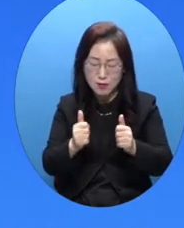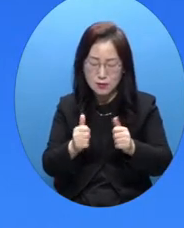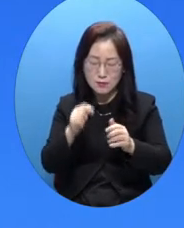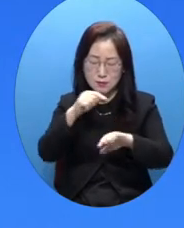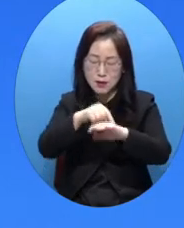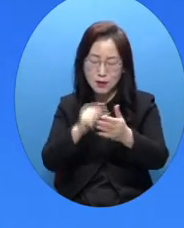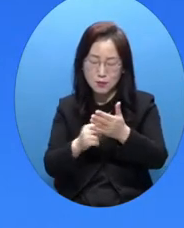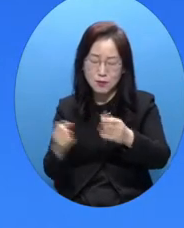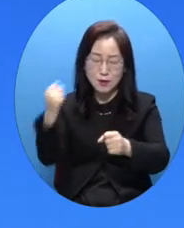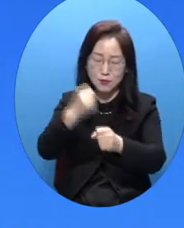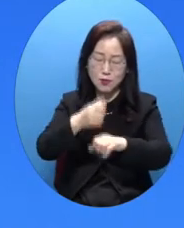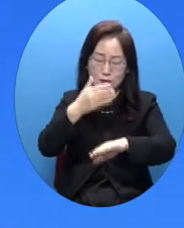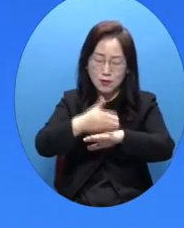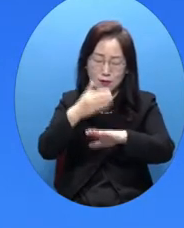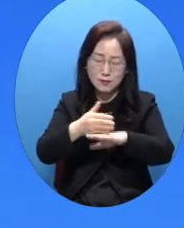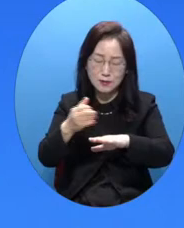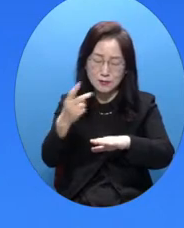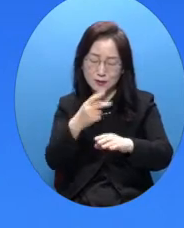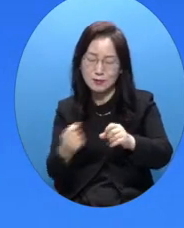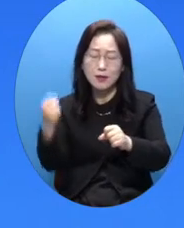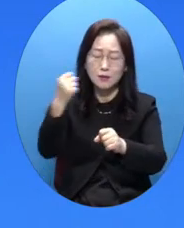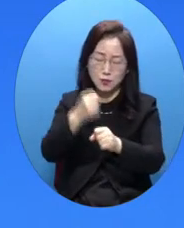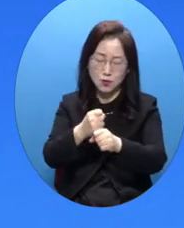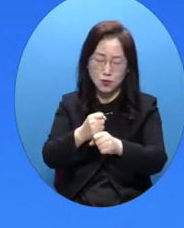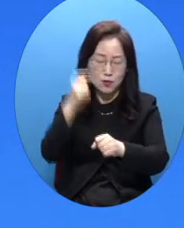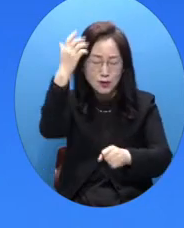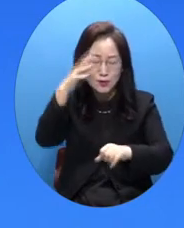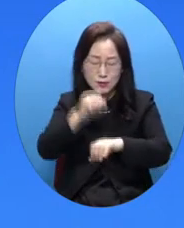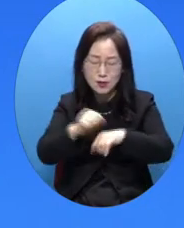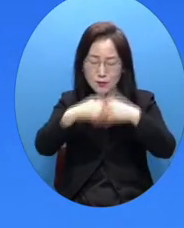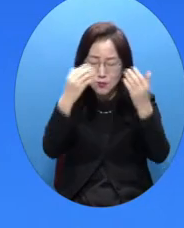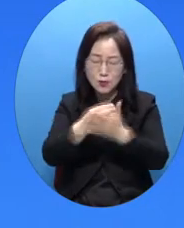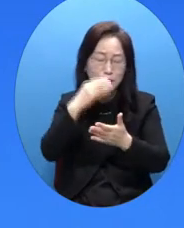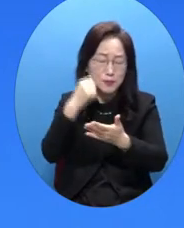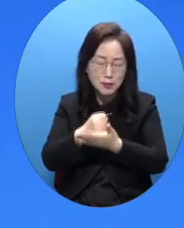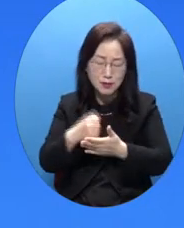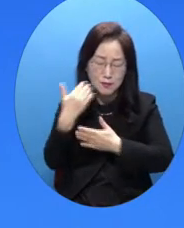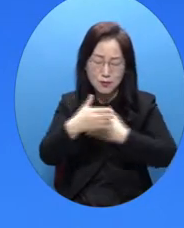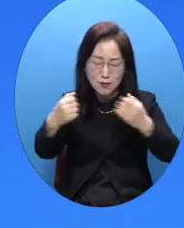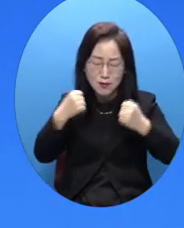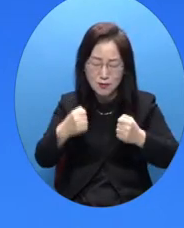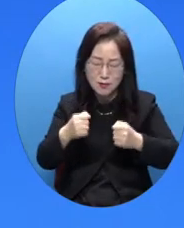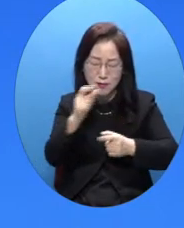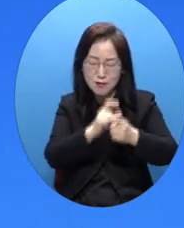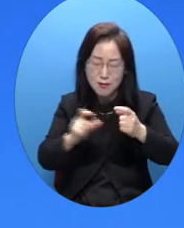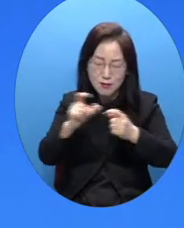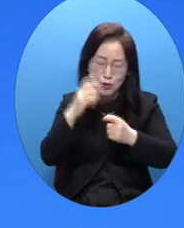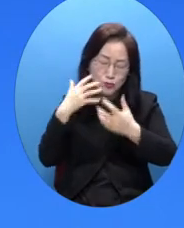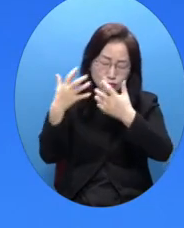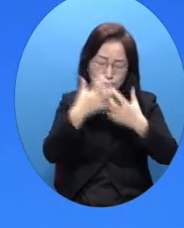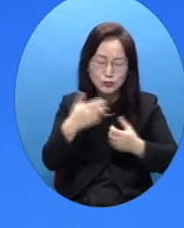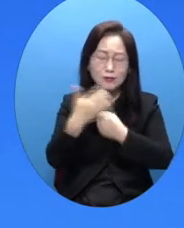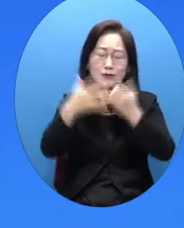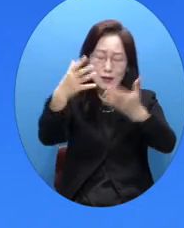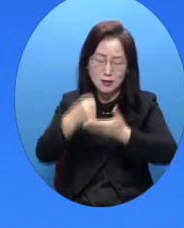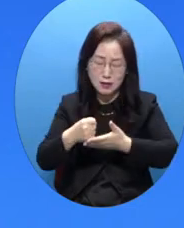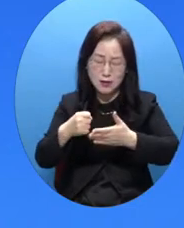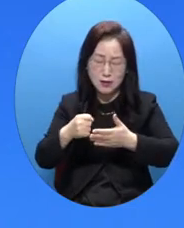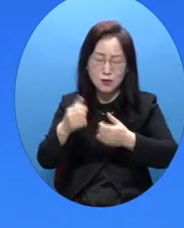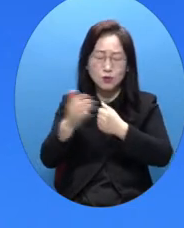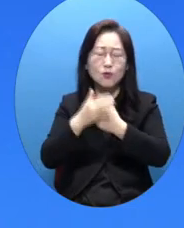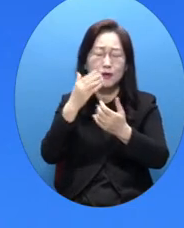church we pray that all of our worship services will be restored and may our Thanksgiving be restored may we all enjoy life where we may drink